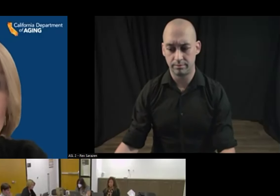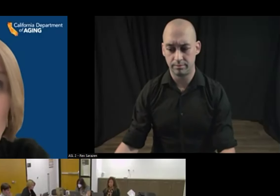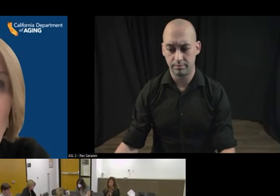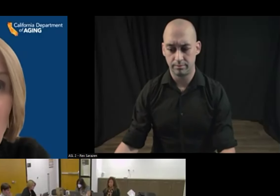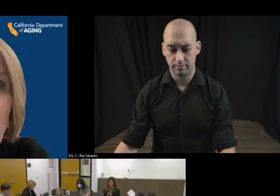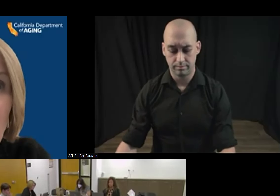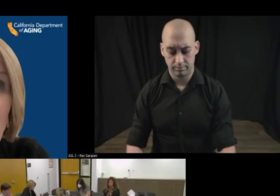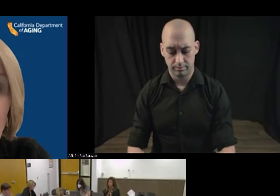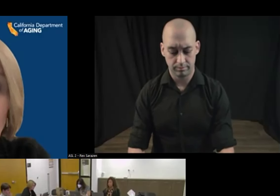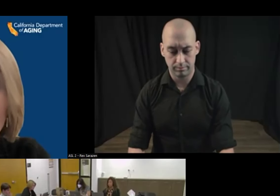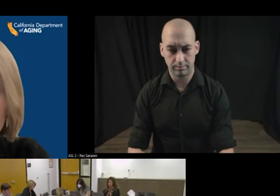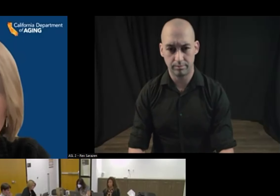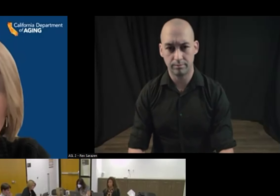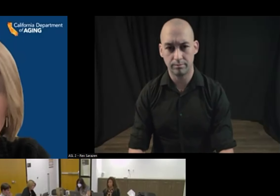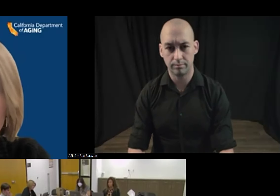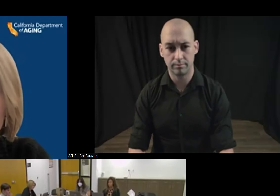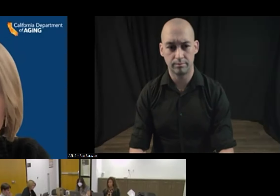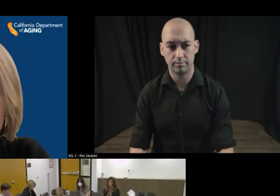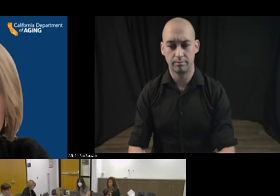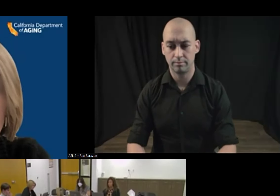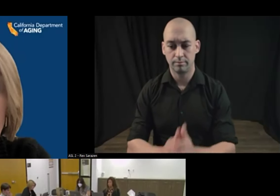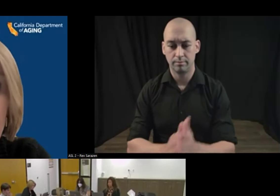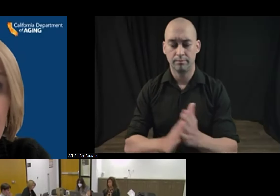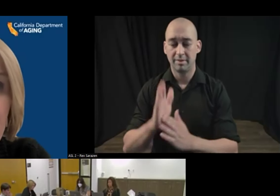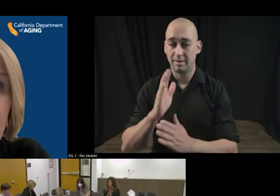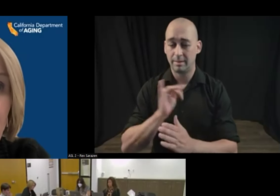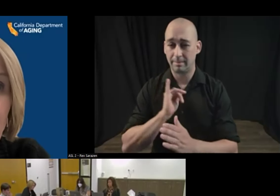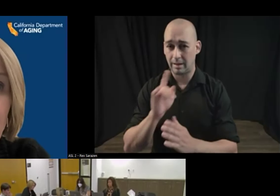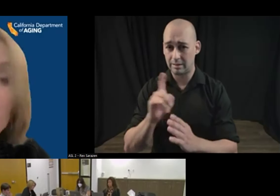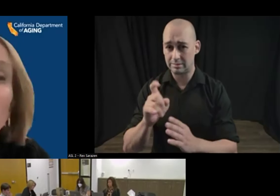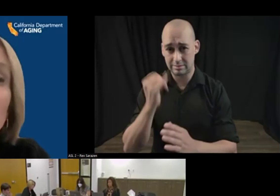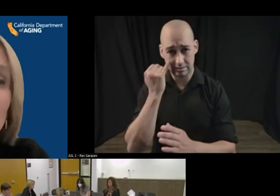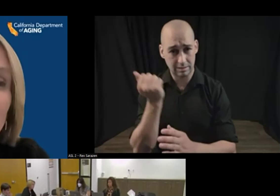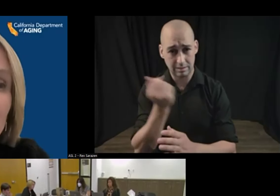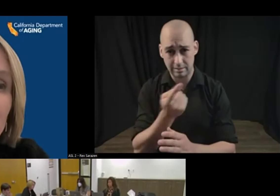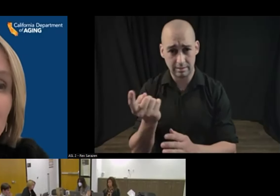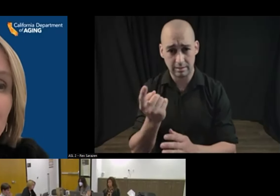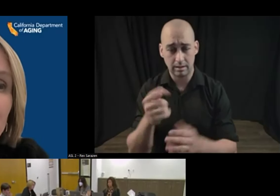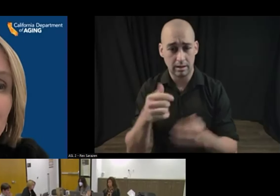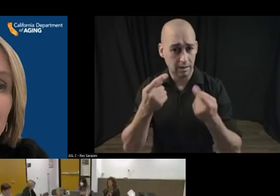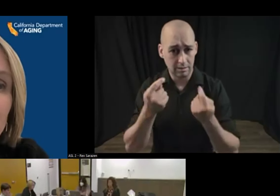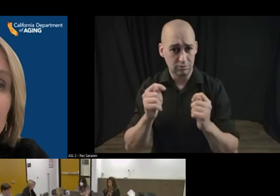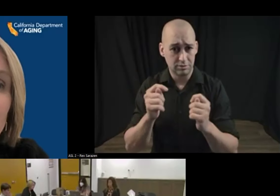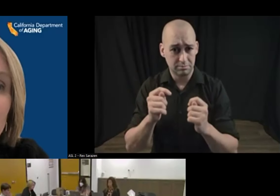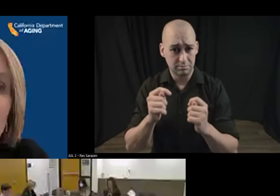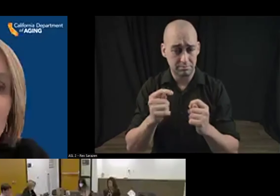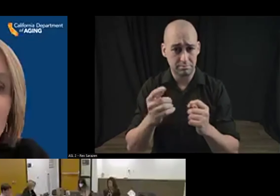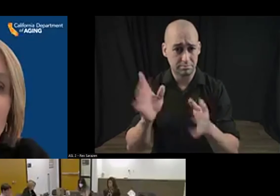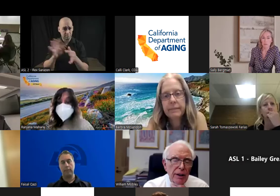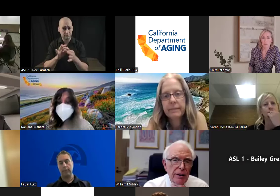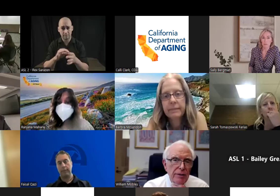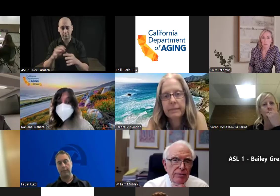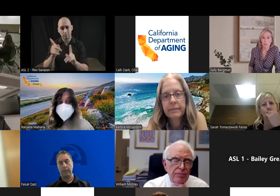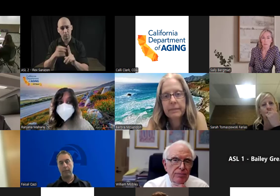Sarah, let me ask, is there any attempt to educate primary care providers about the